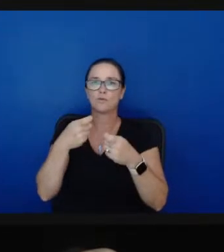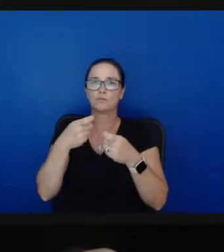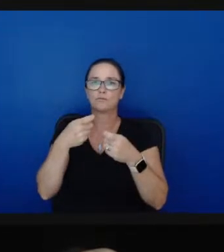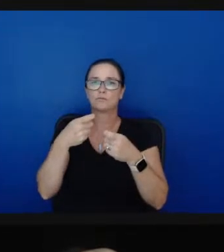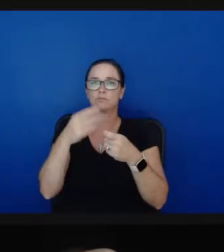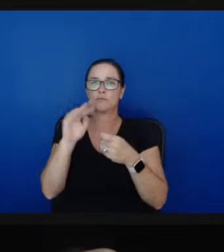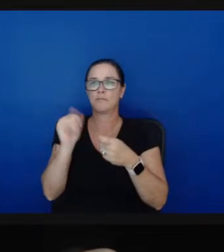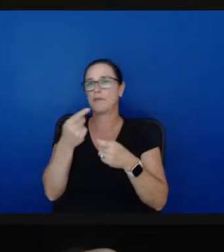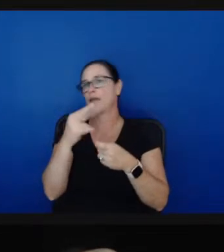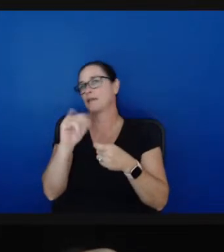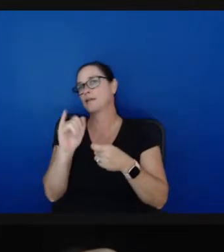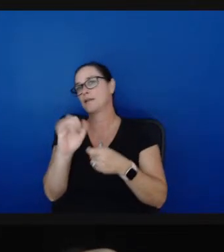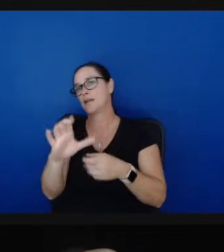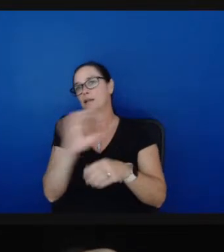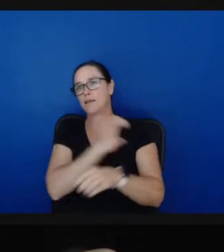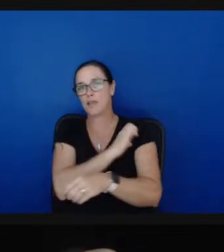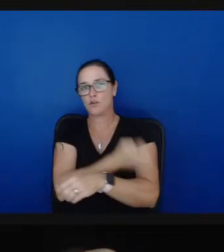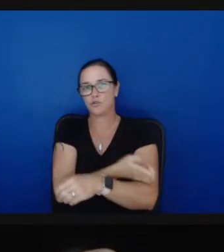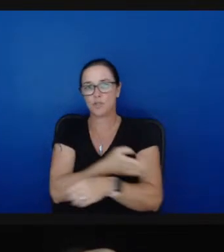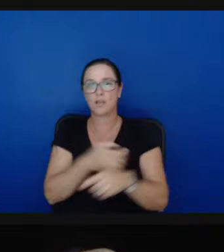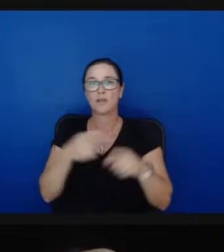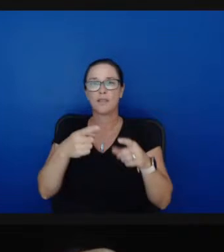The radiation from these transmitters